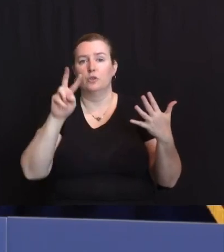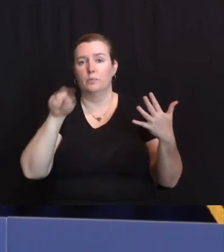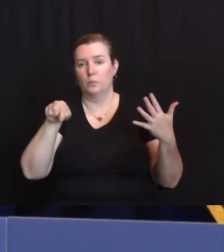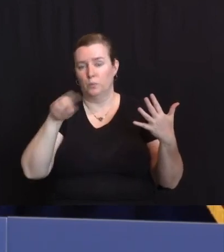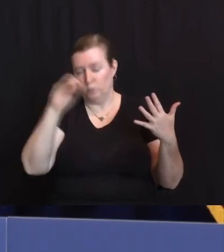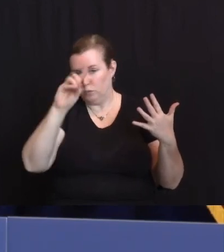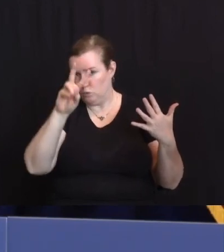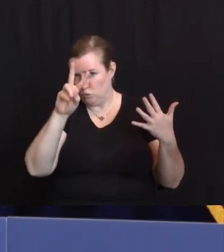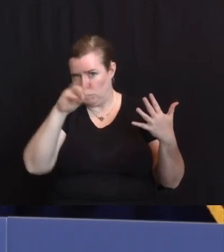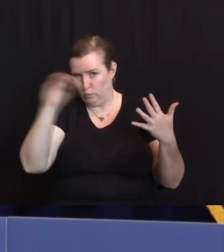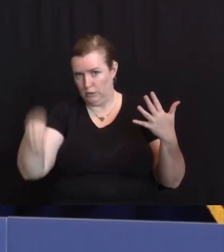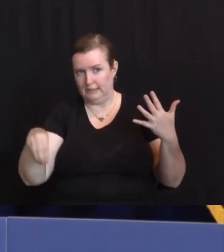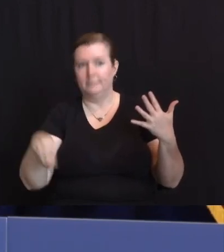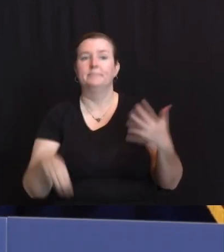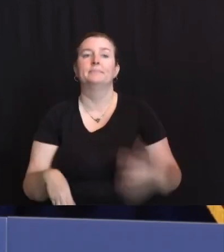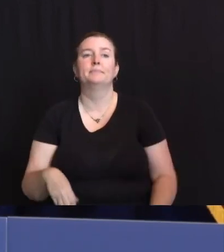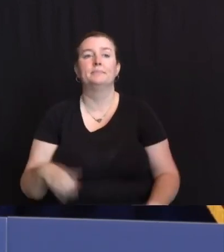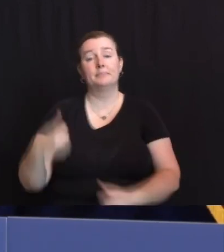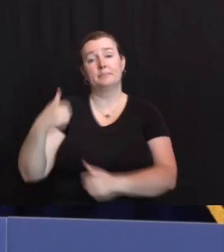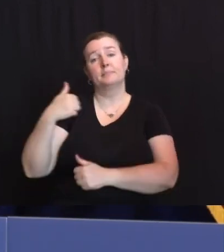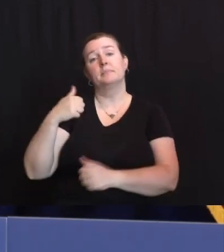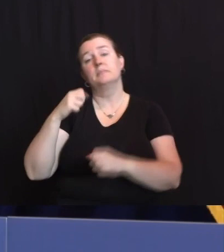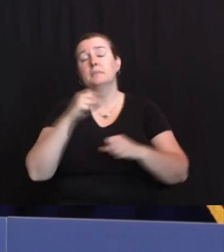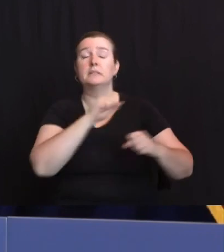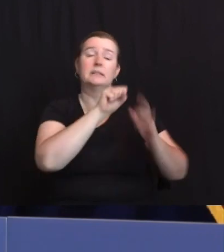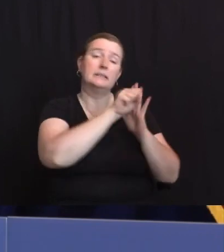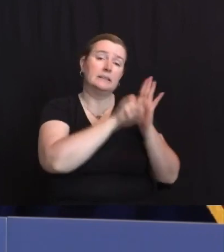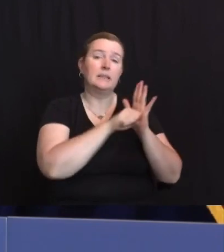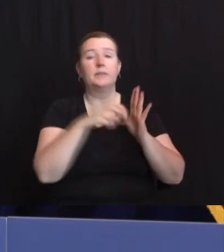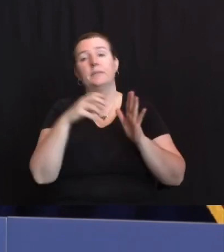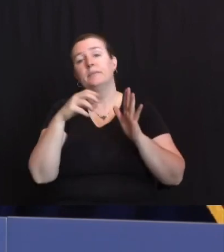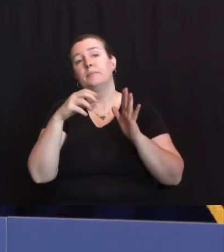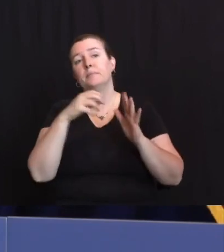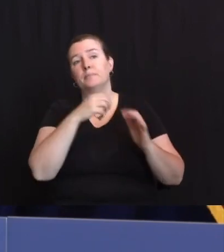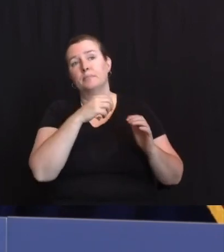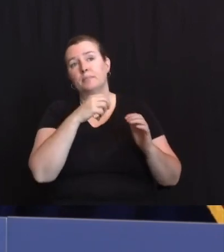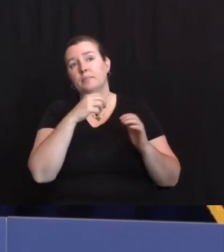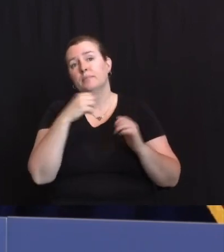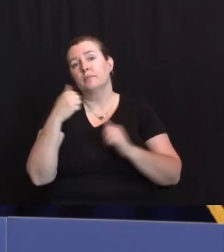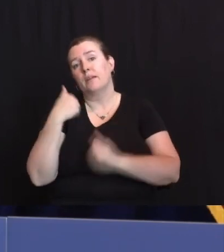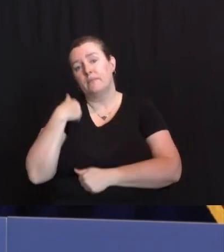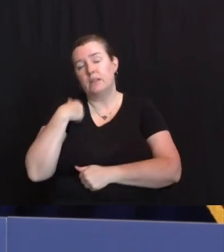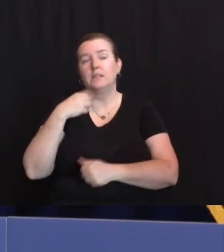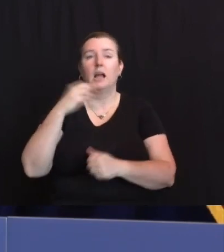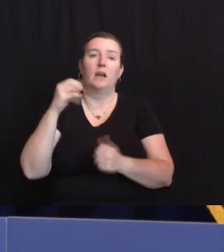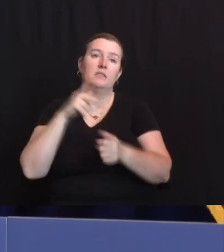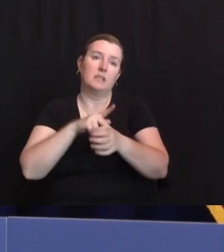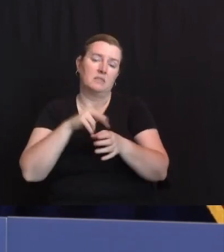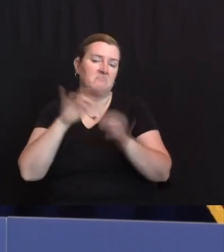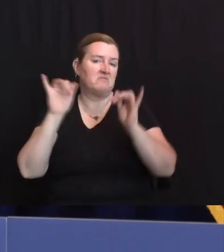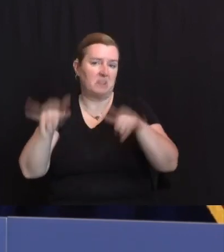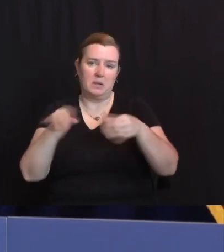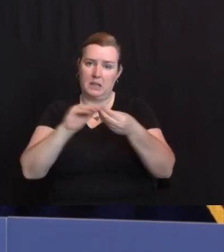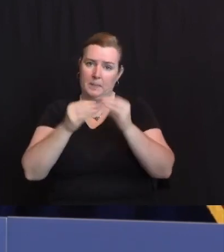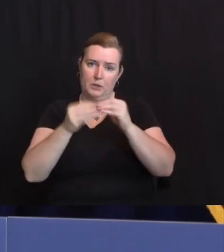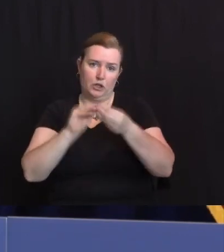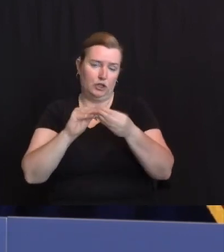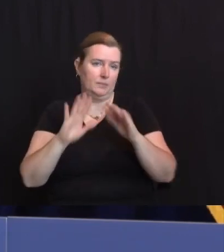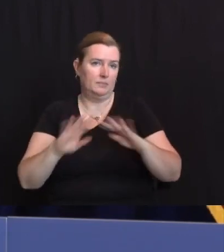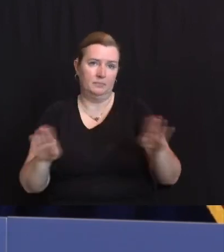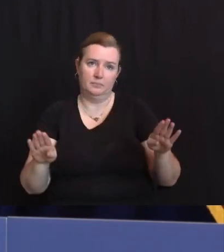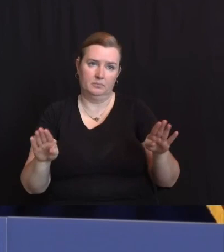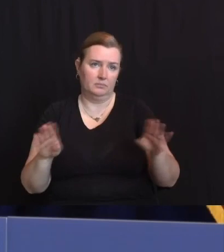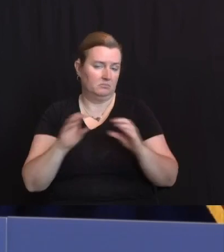state veterans' homes numbers remain the same, and the state psychiatric hospitals, the numbers remain as I reported